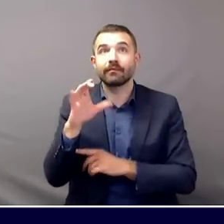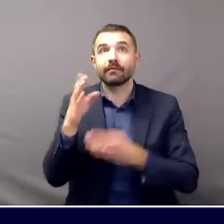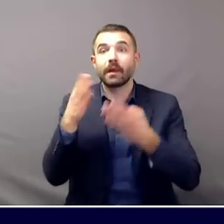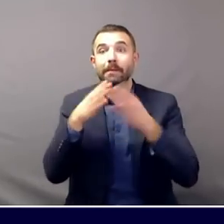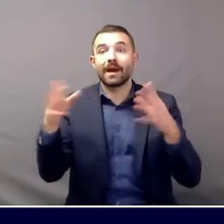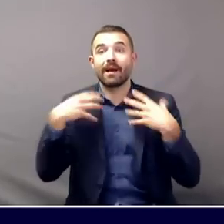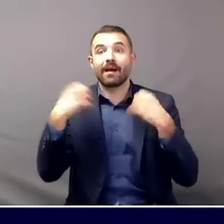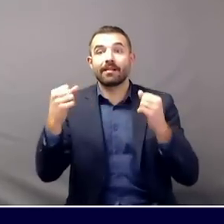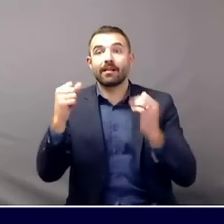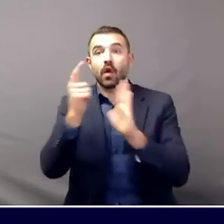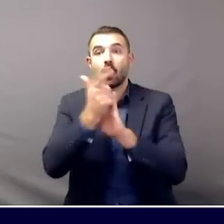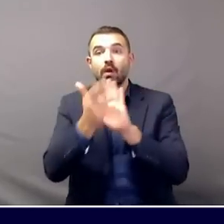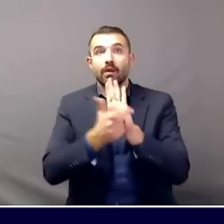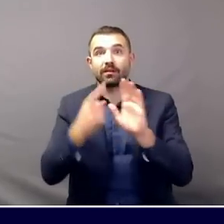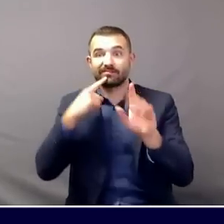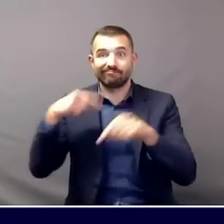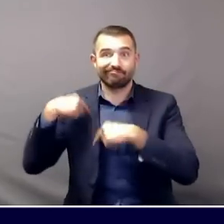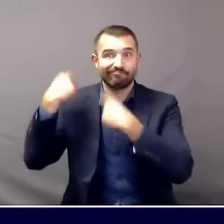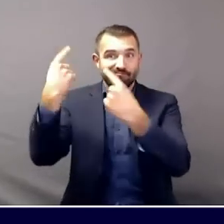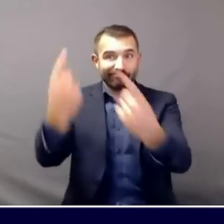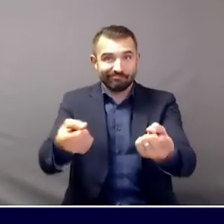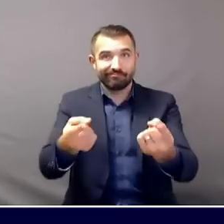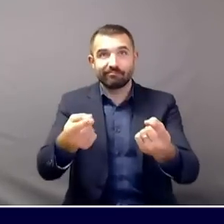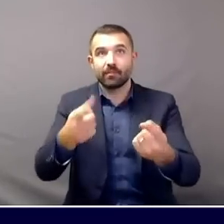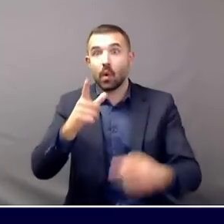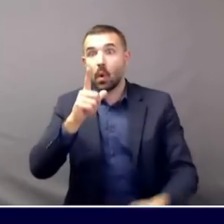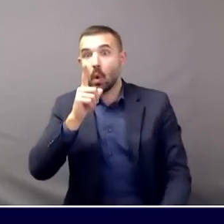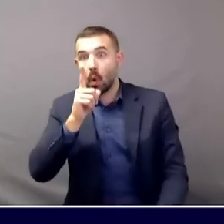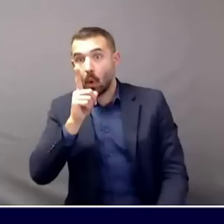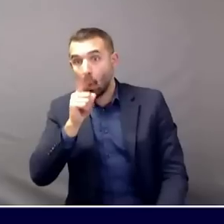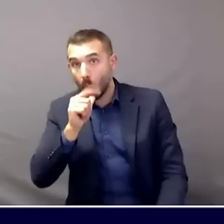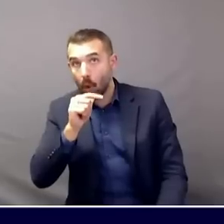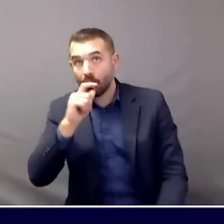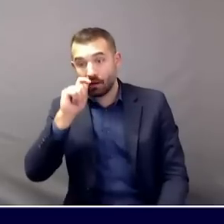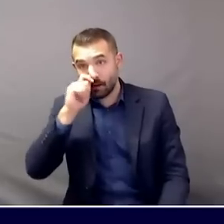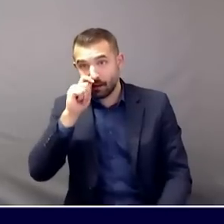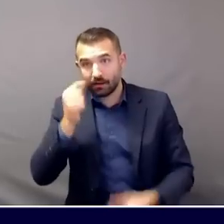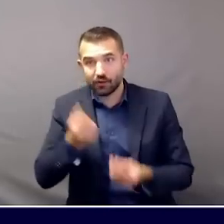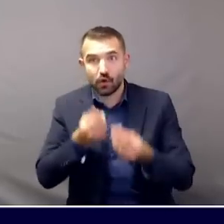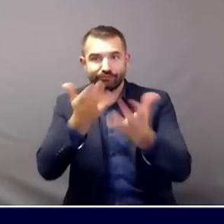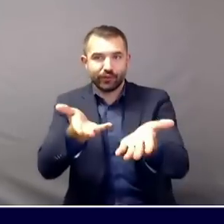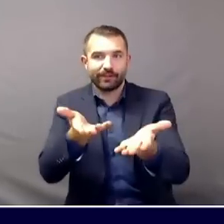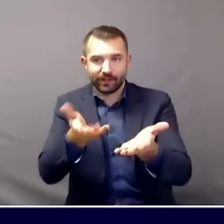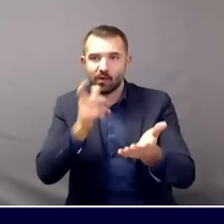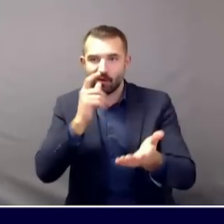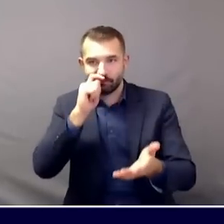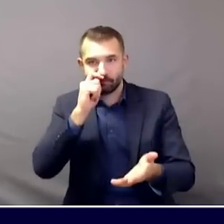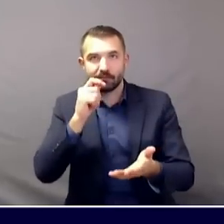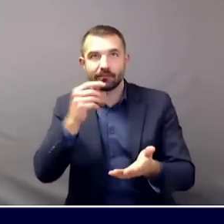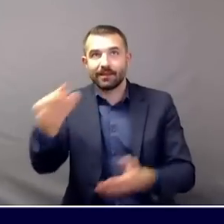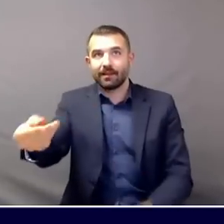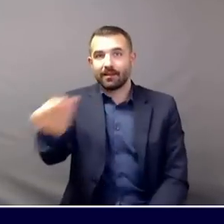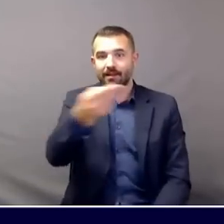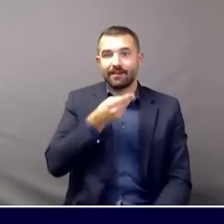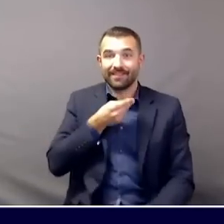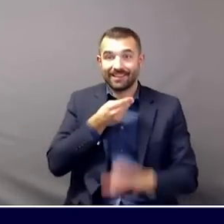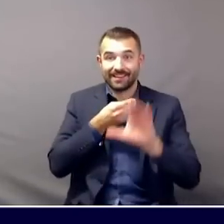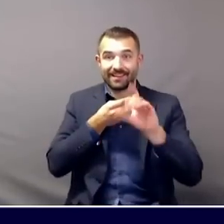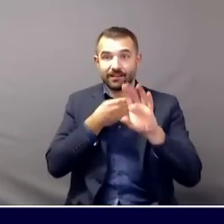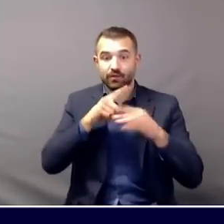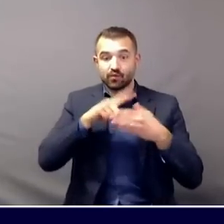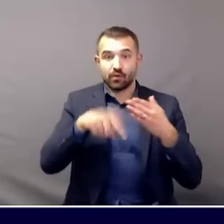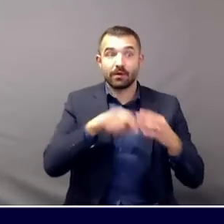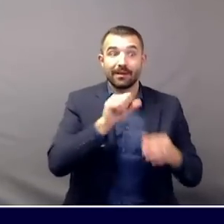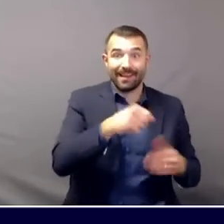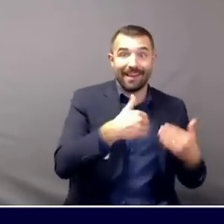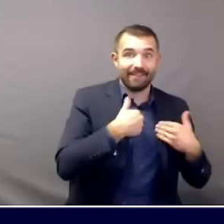the provider of the test. We do encourage employers, encourage schools, encourage all different actors when